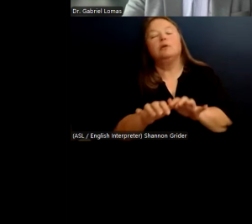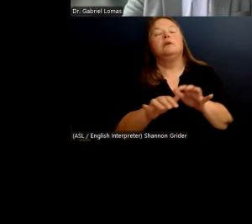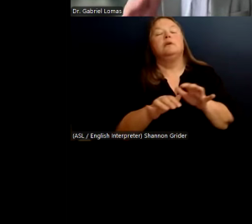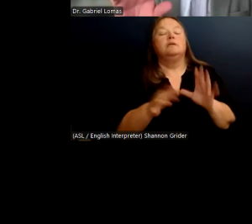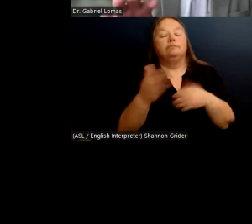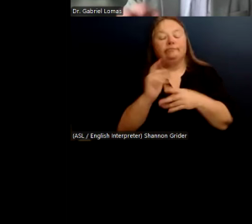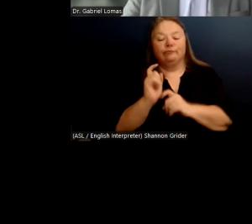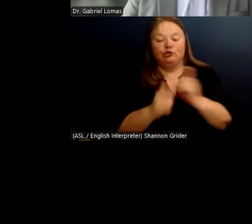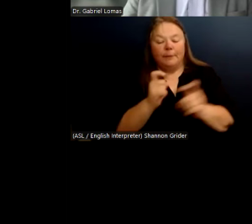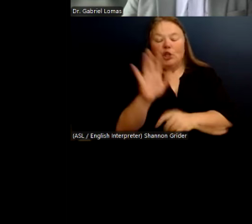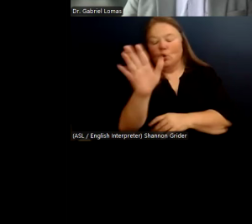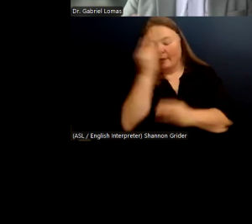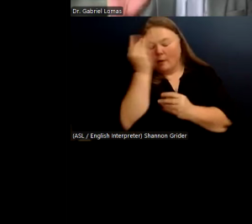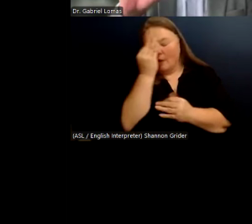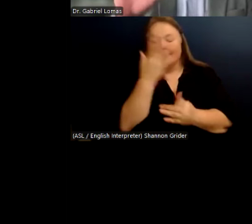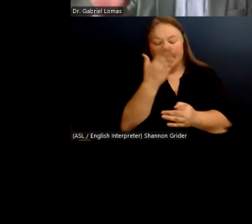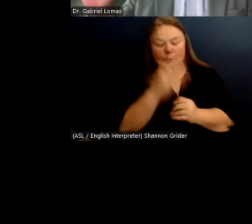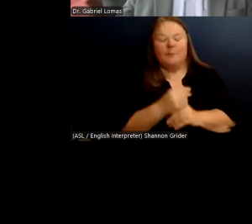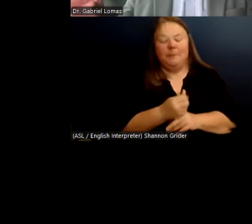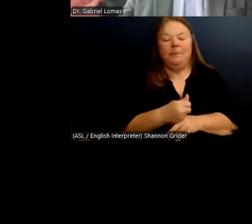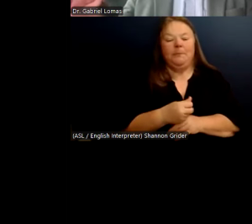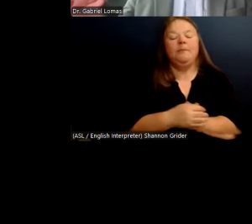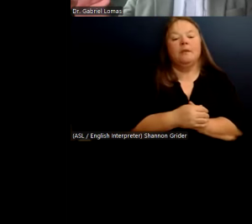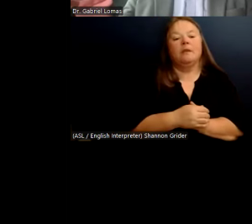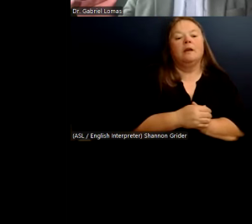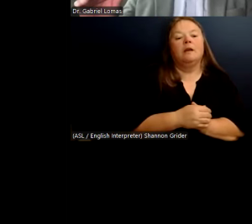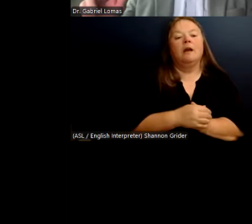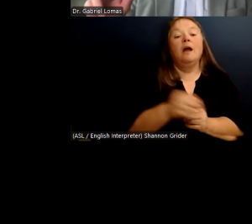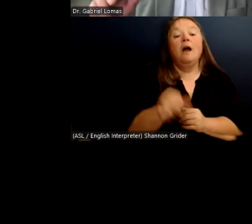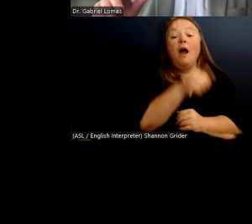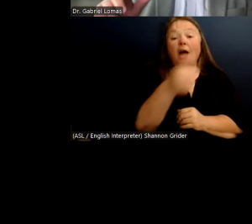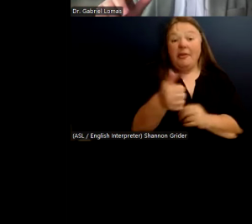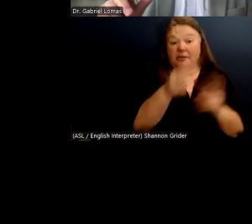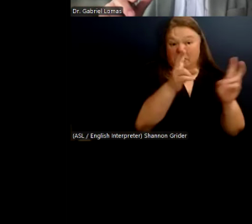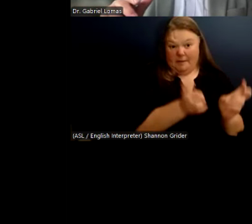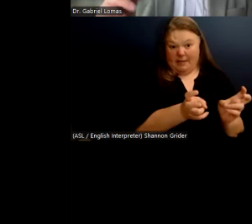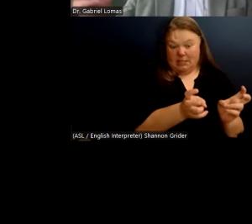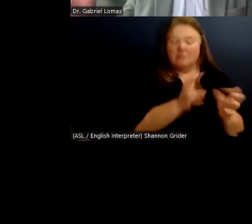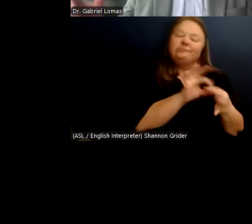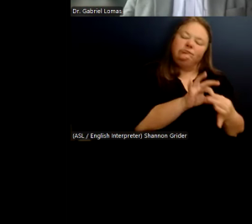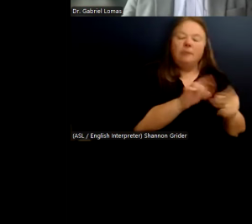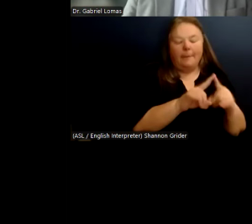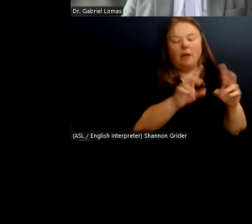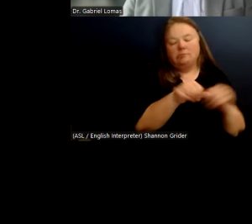for contributing in the chat. We're going to go on to some other topics that are related. And one of the